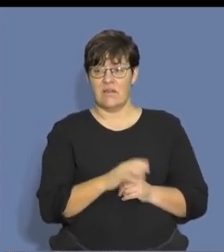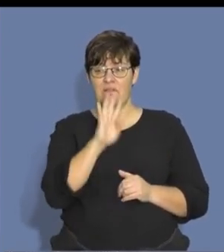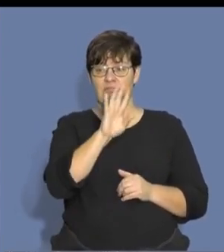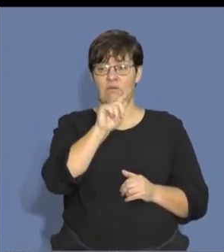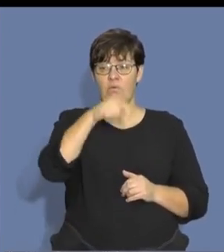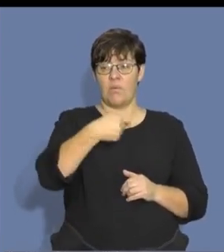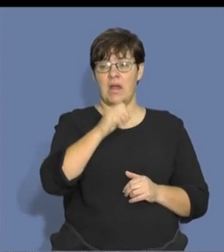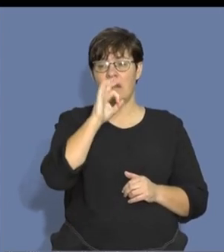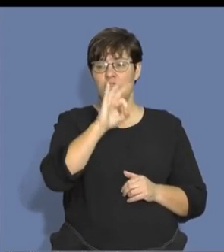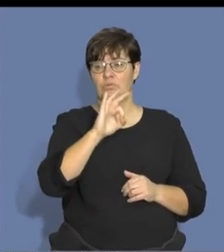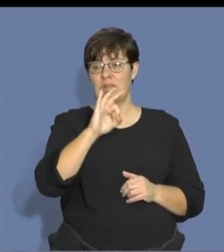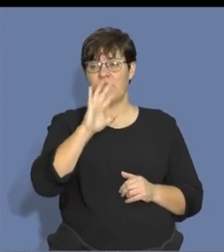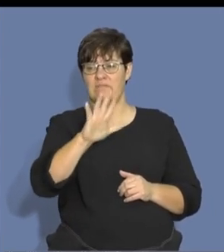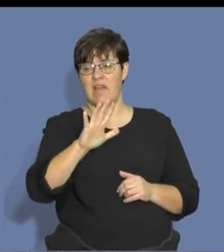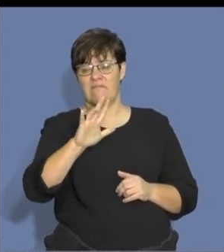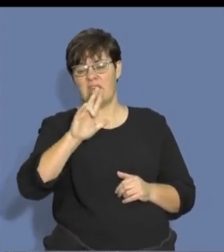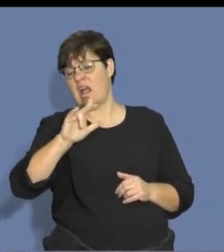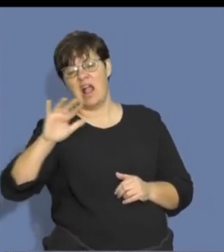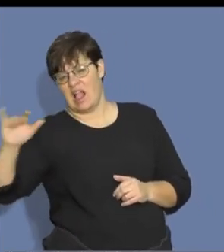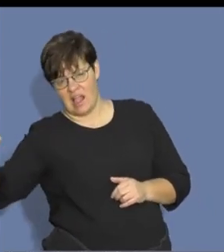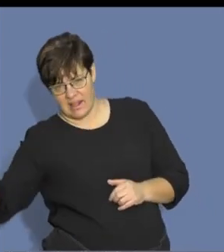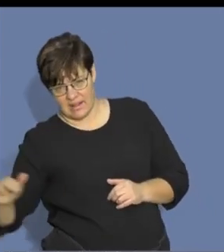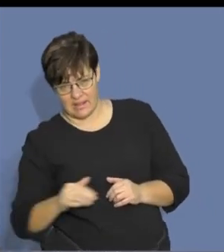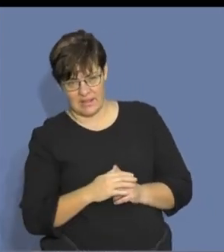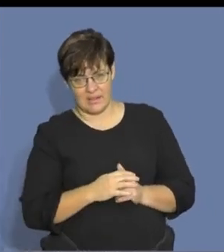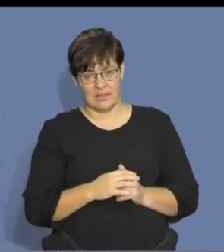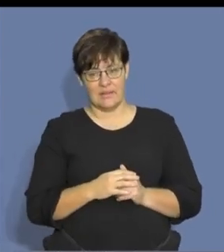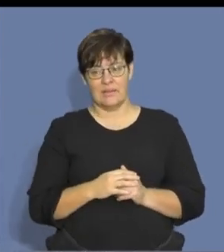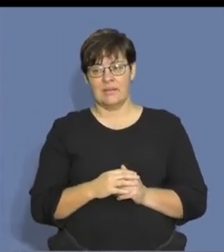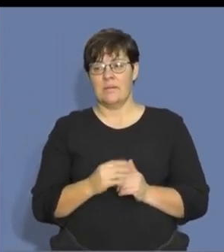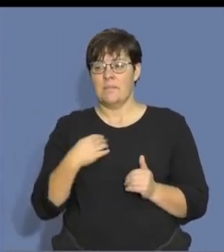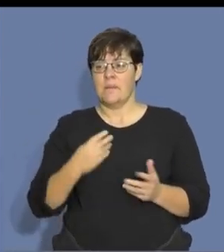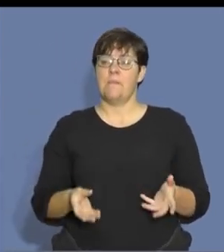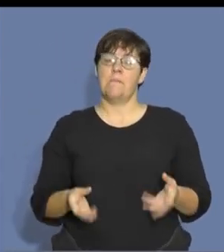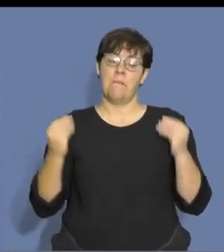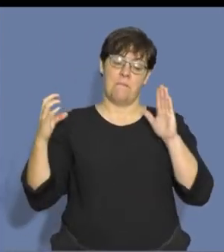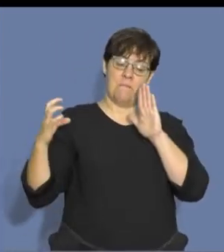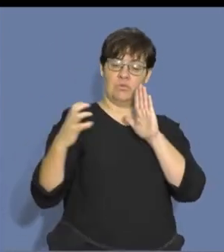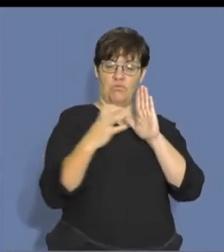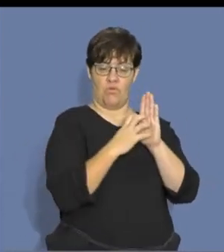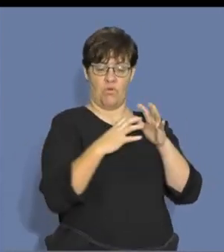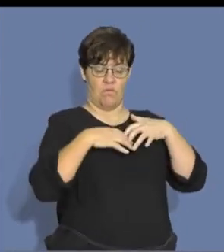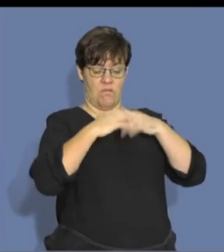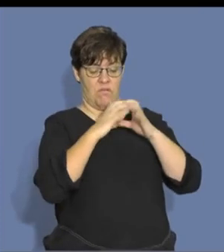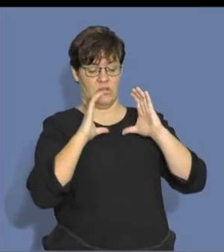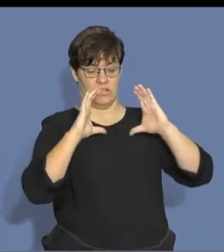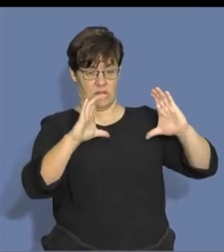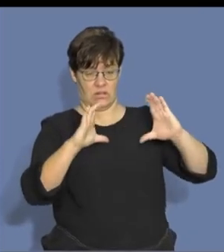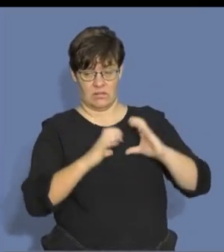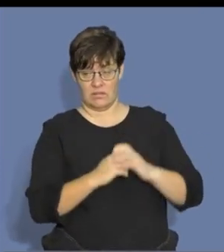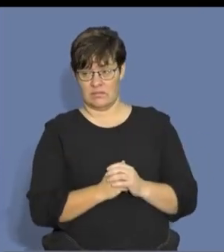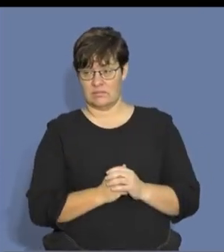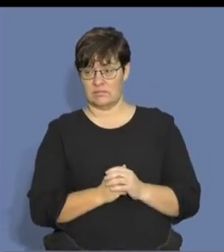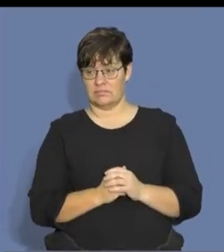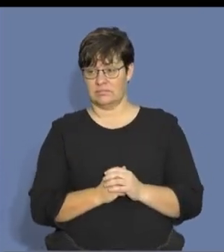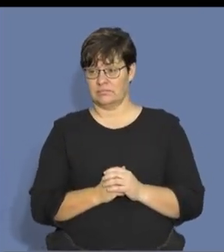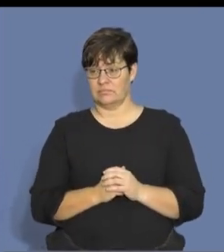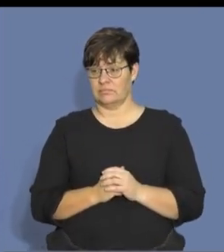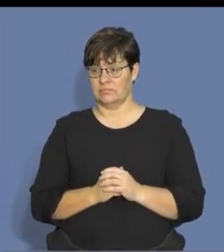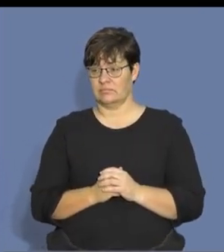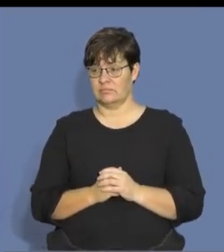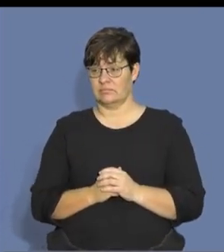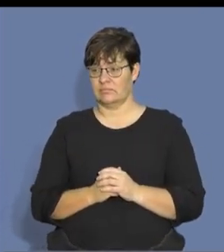to 4,35 something. So if I were to draw this circle, this is what